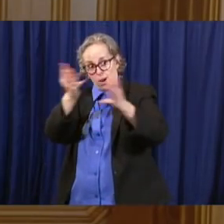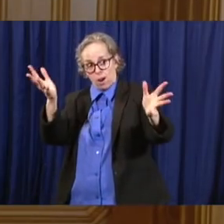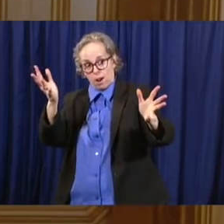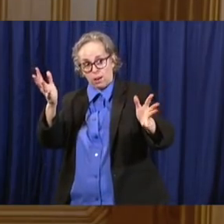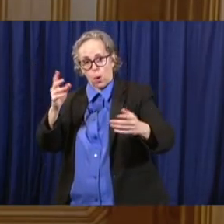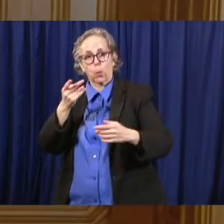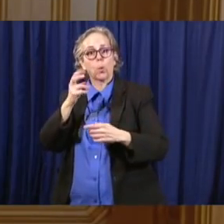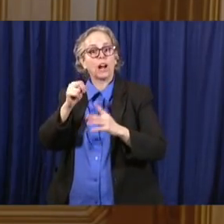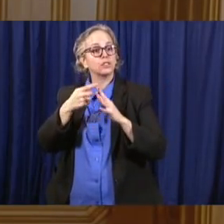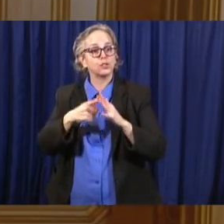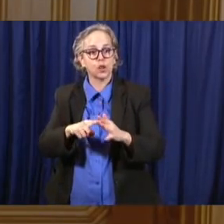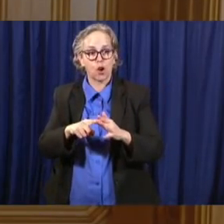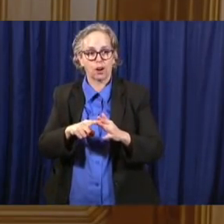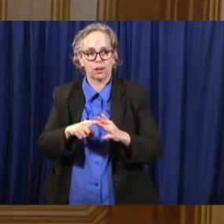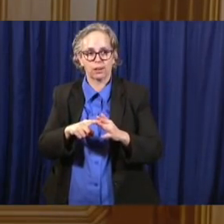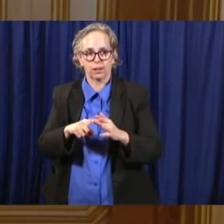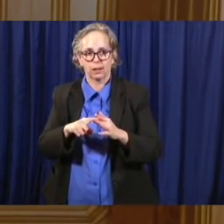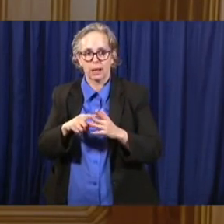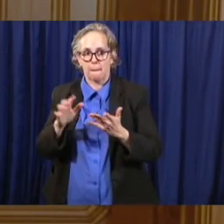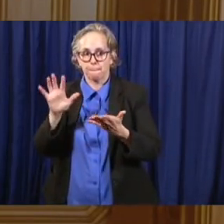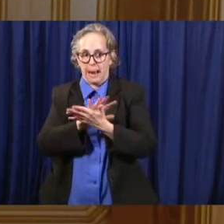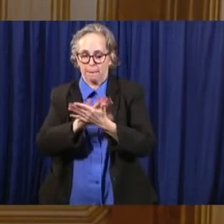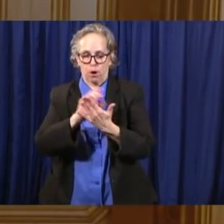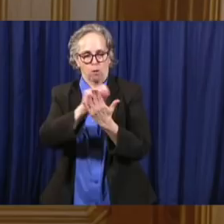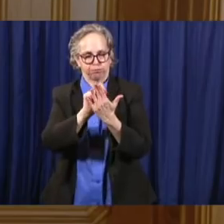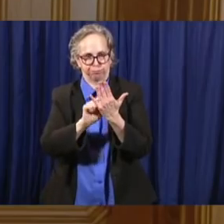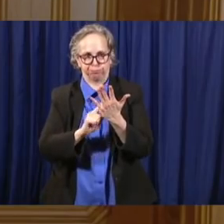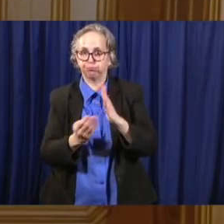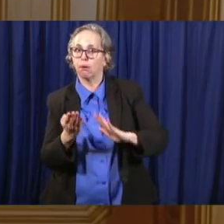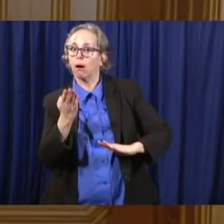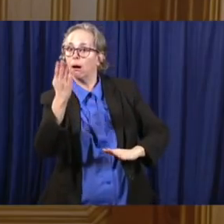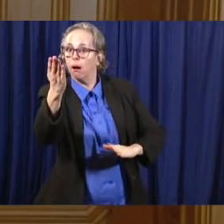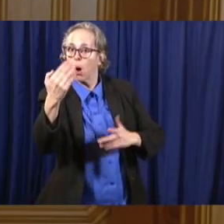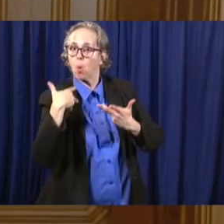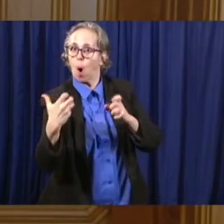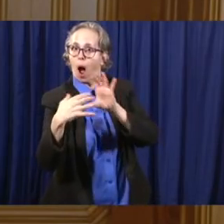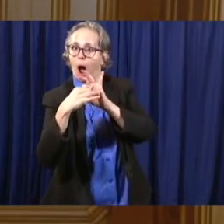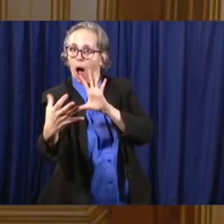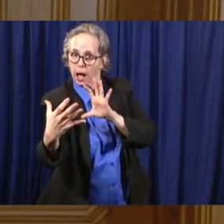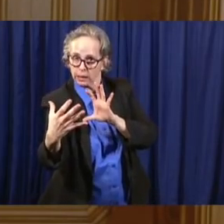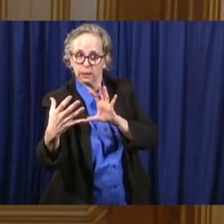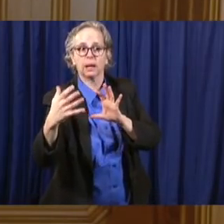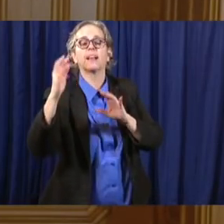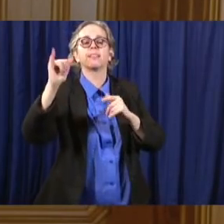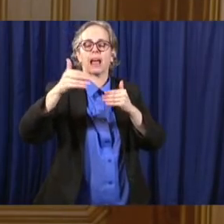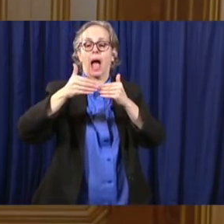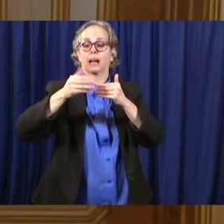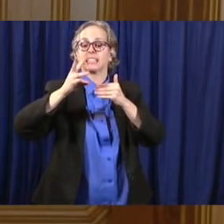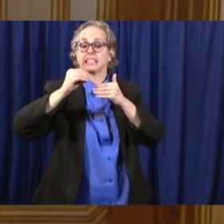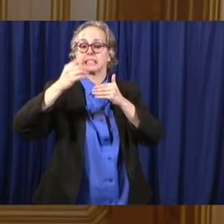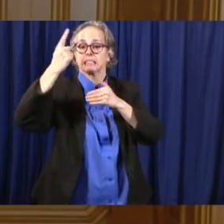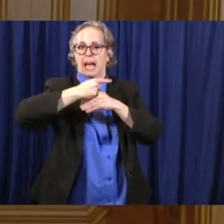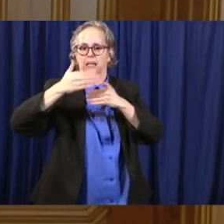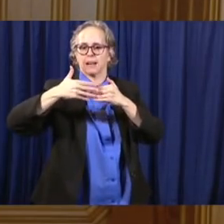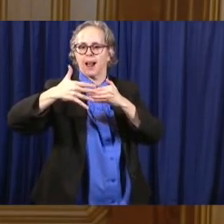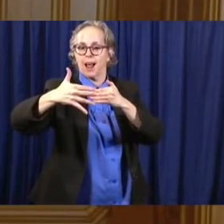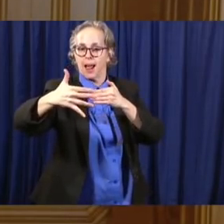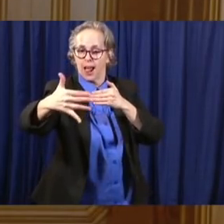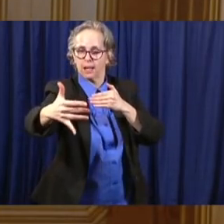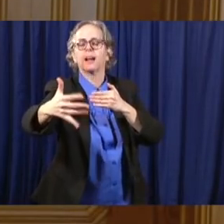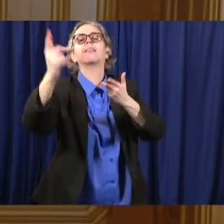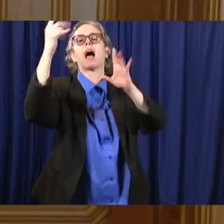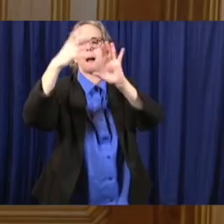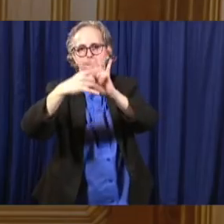Because of these individuals' medical vulnerability, the fact that some would not qualify for